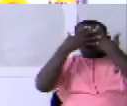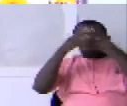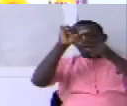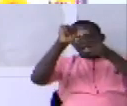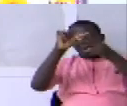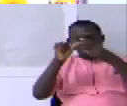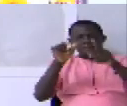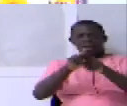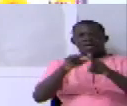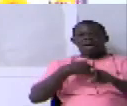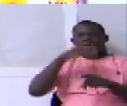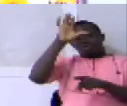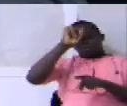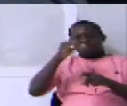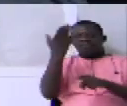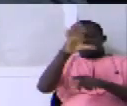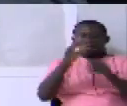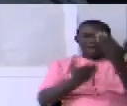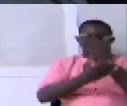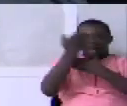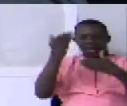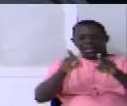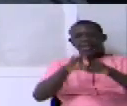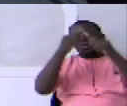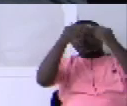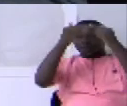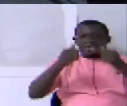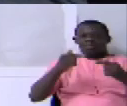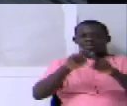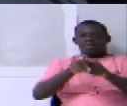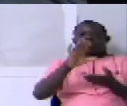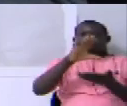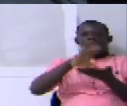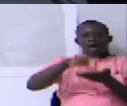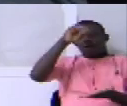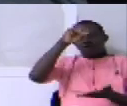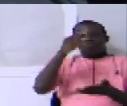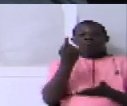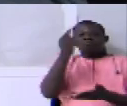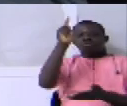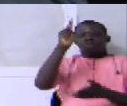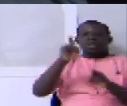from earlier testimonies, that was first adopted in